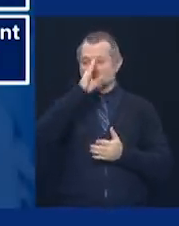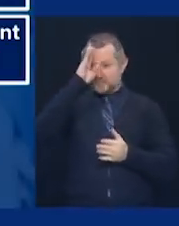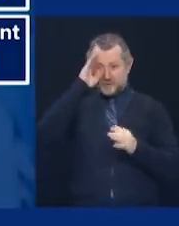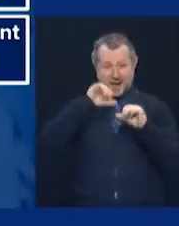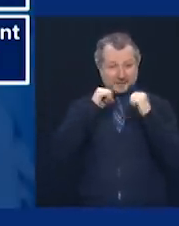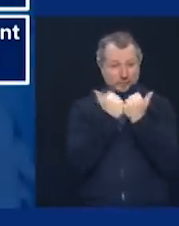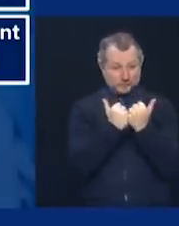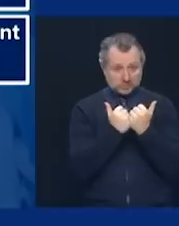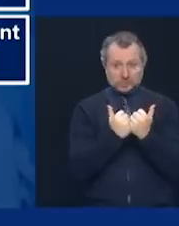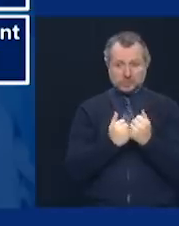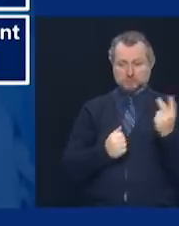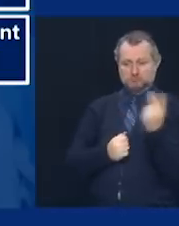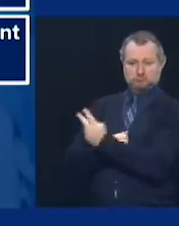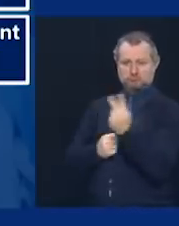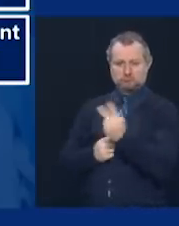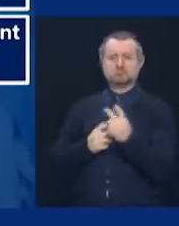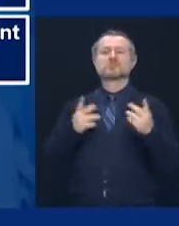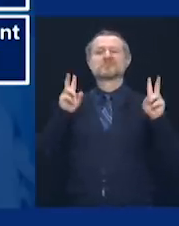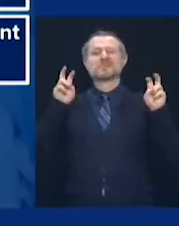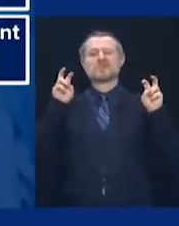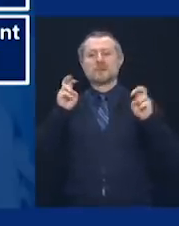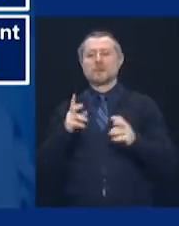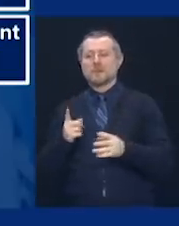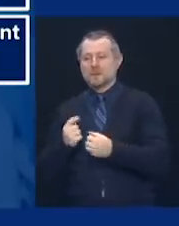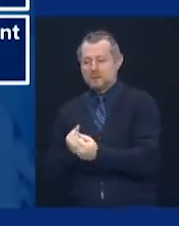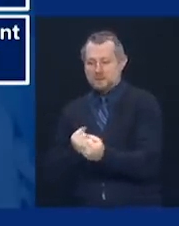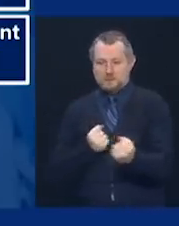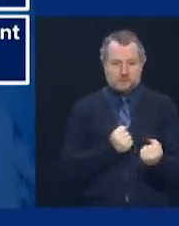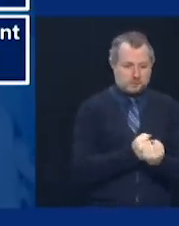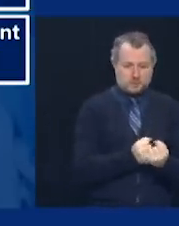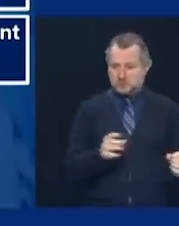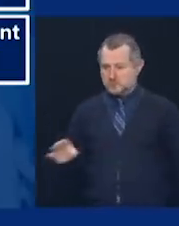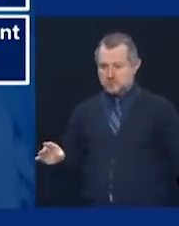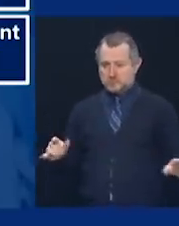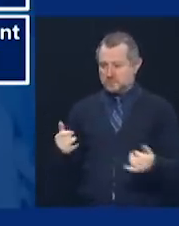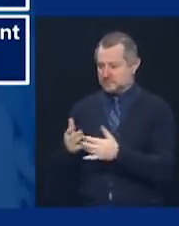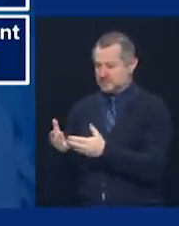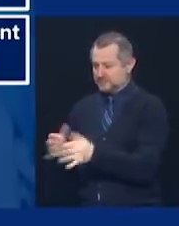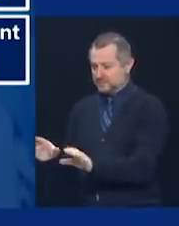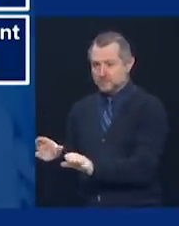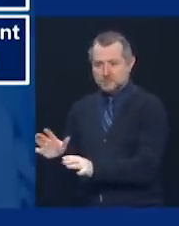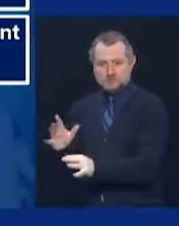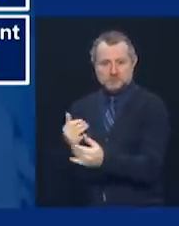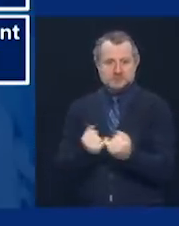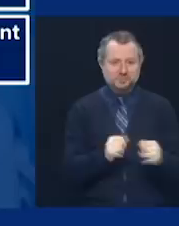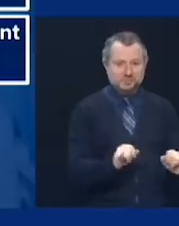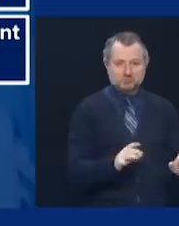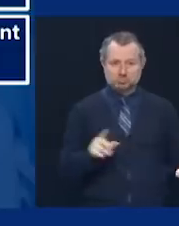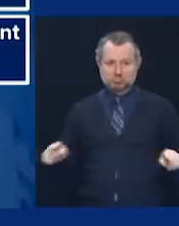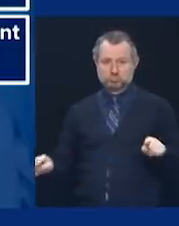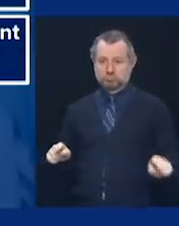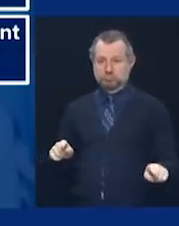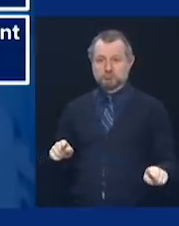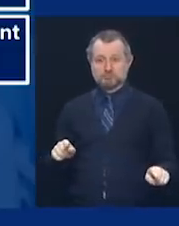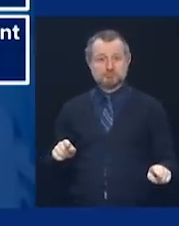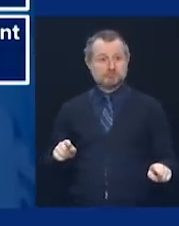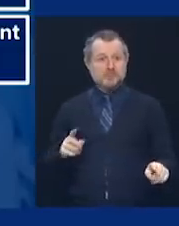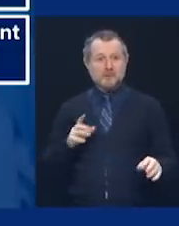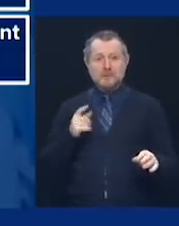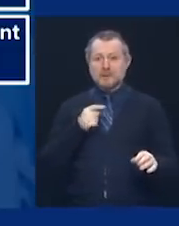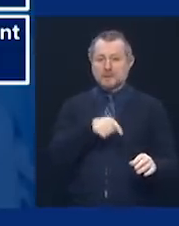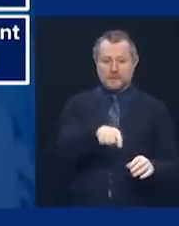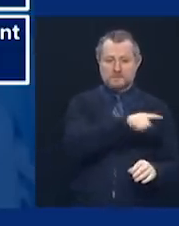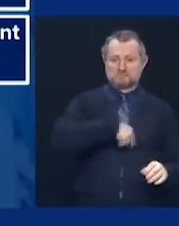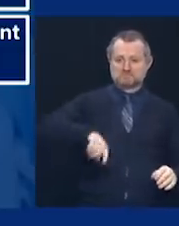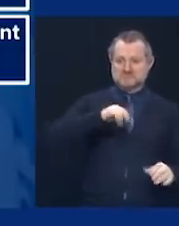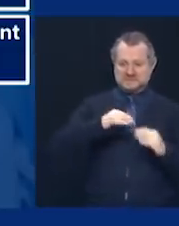unquote, the independent systems plus New York City Health and Hospitals Corporation. We went through this in the spring,